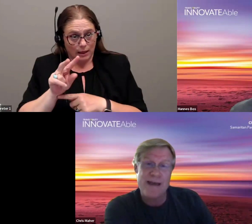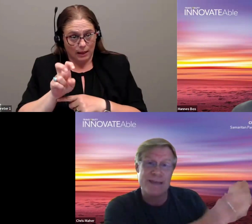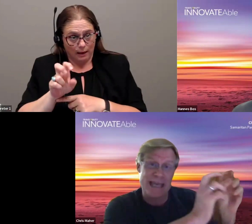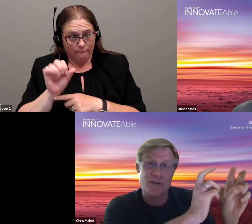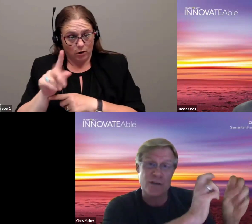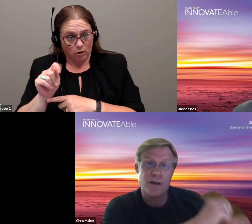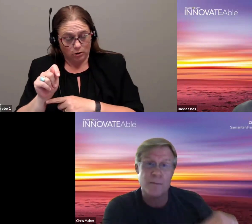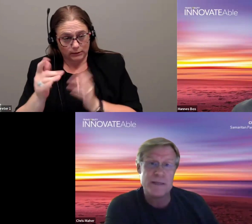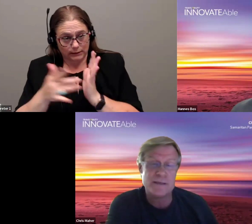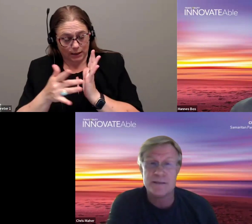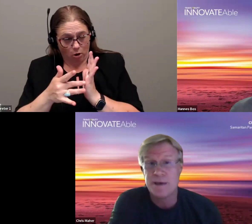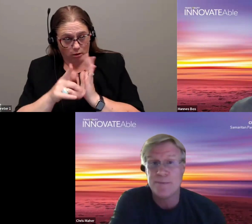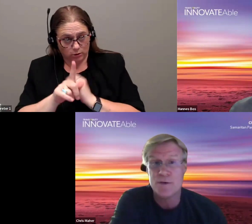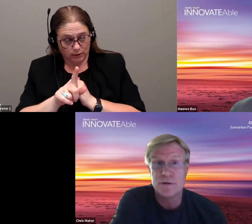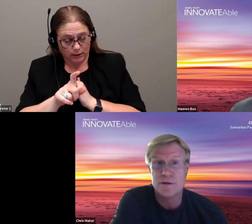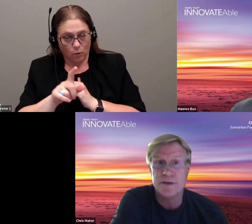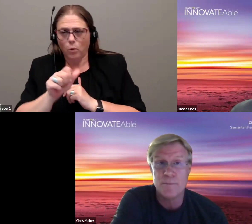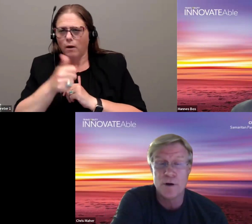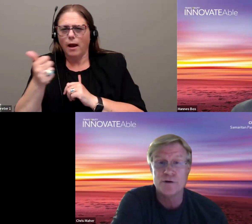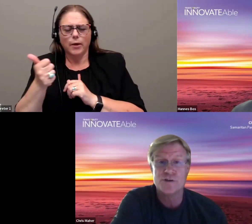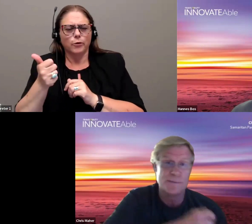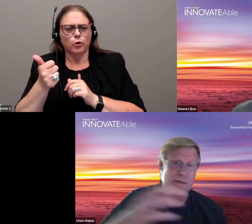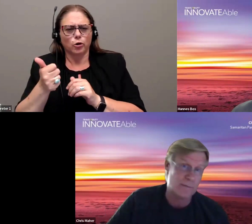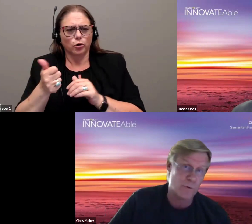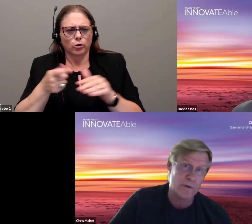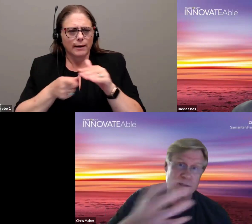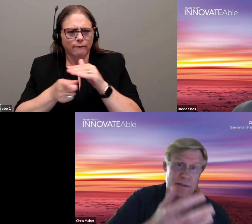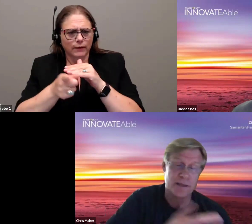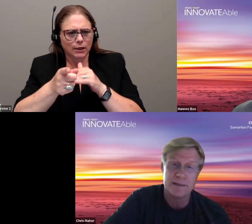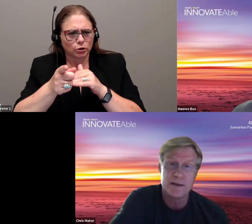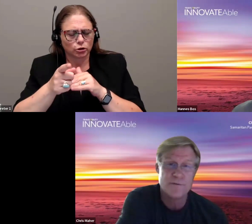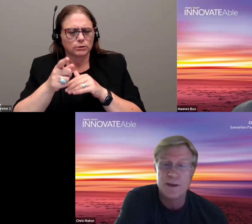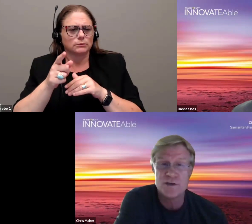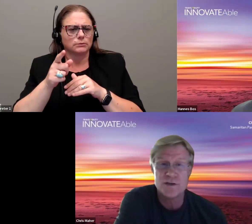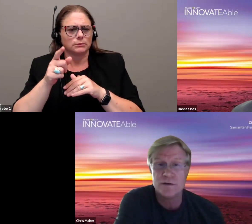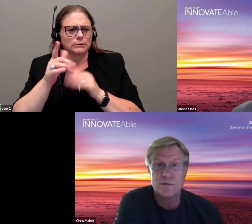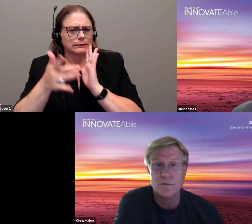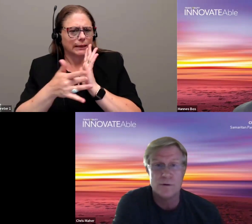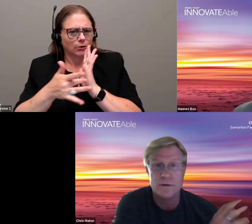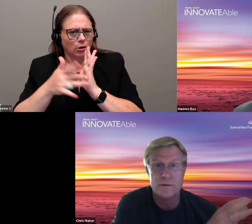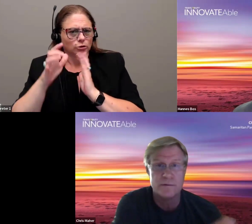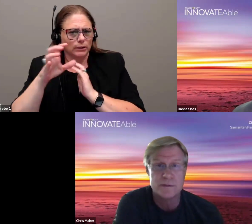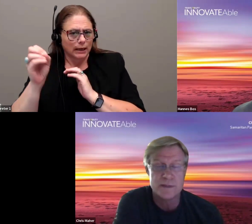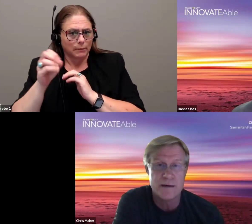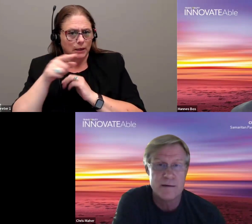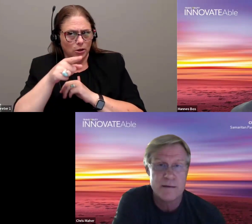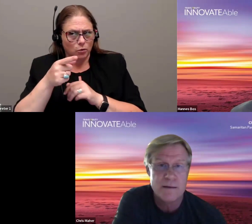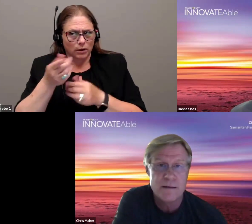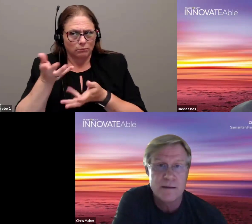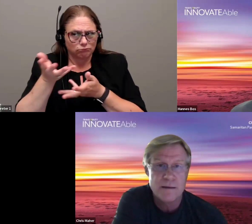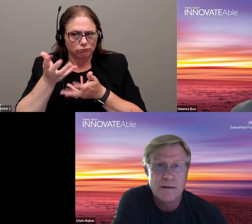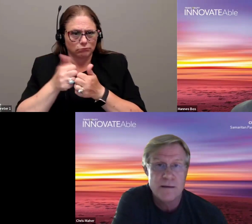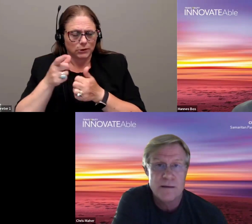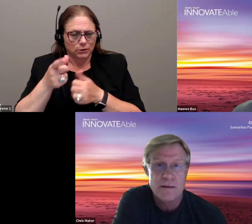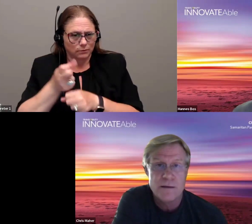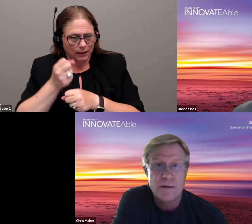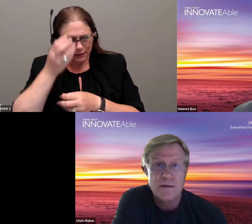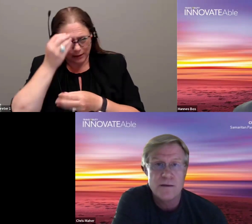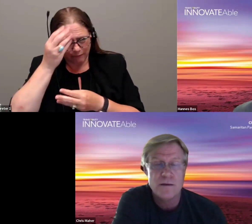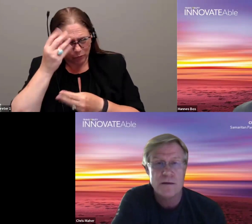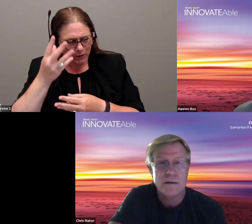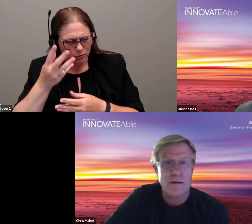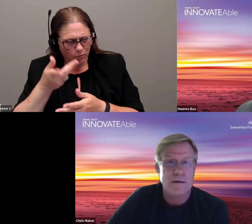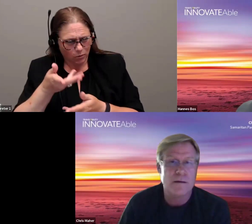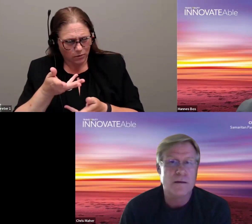some other navigation companies that maybe you could develop partnerships to more easily get that information, or is that? No, so